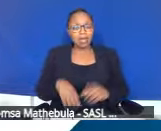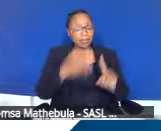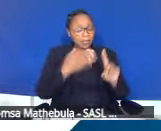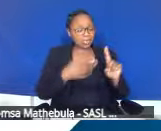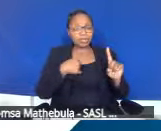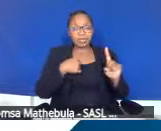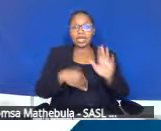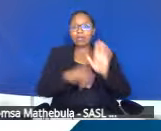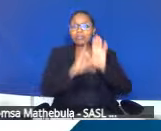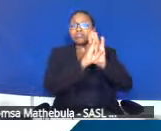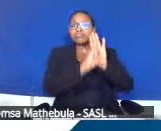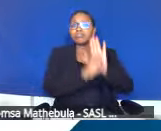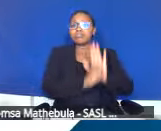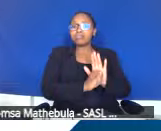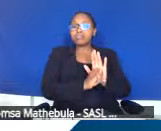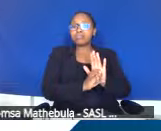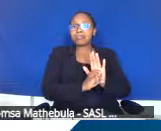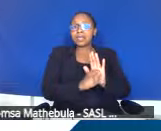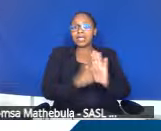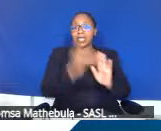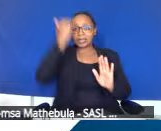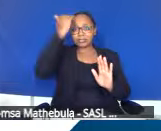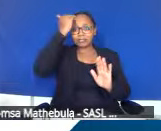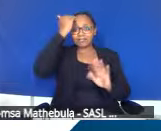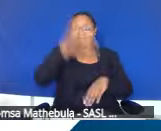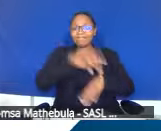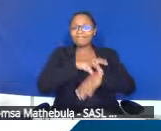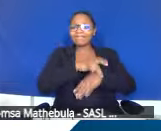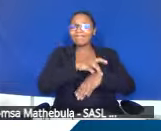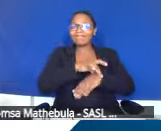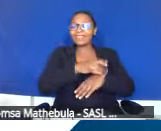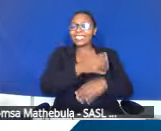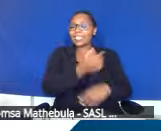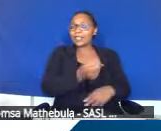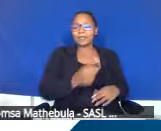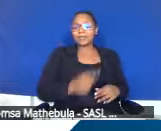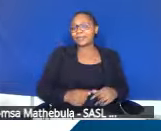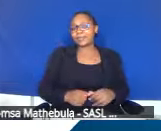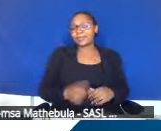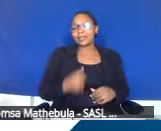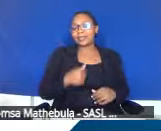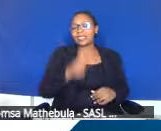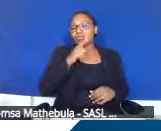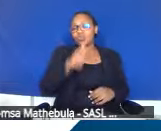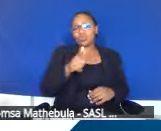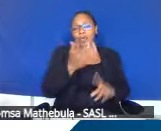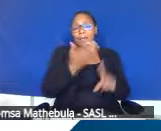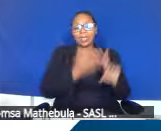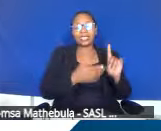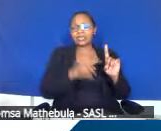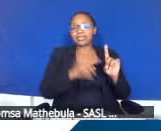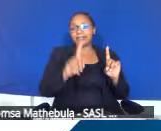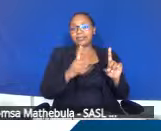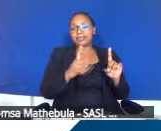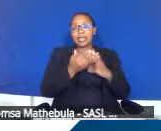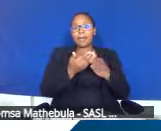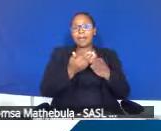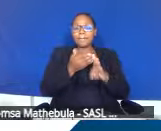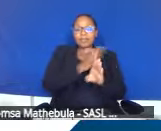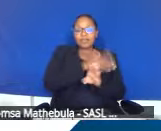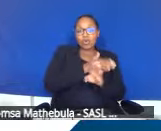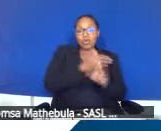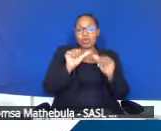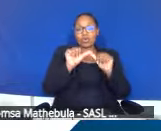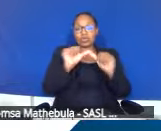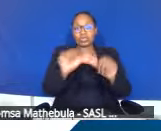multiple sclerosis. So I said to the taxpayer, you know what, before we carry on, go and correct